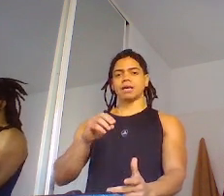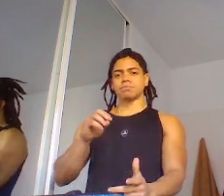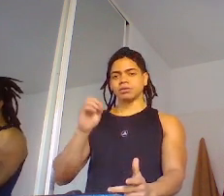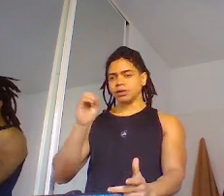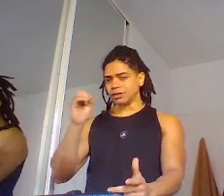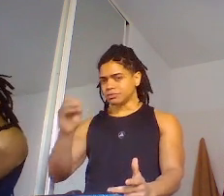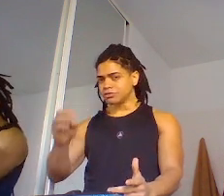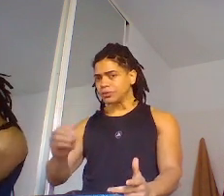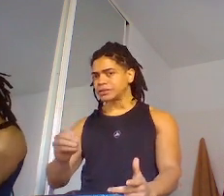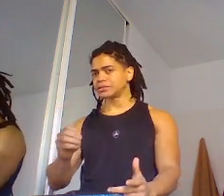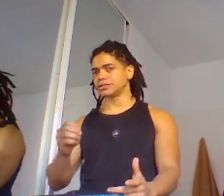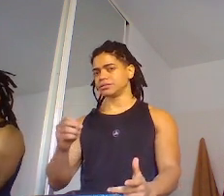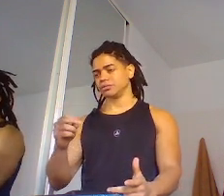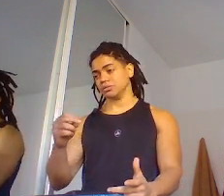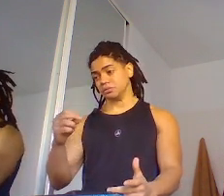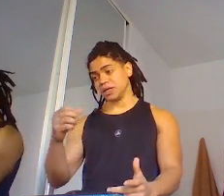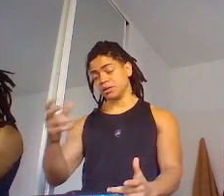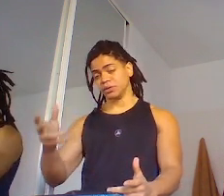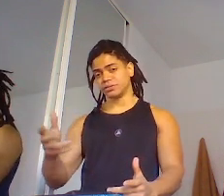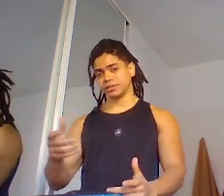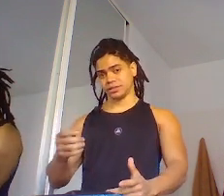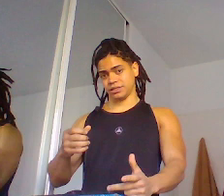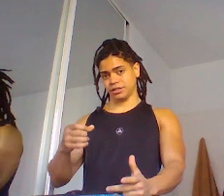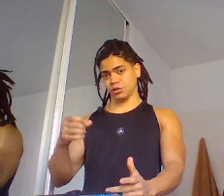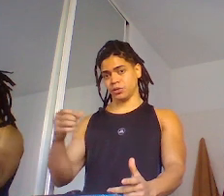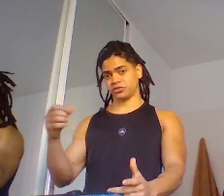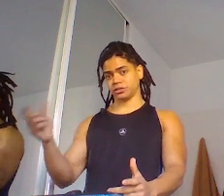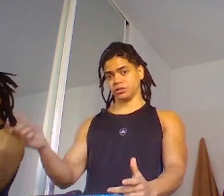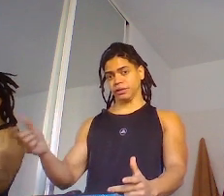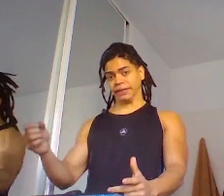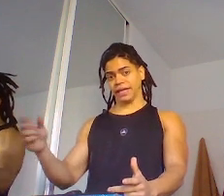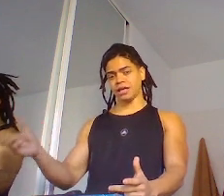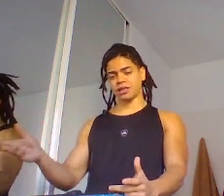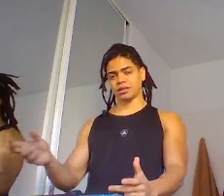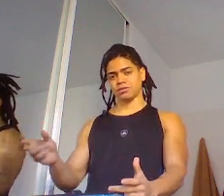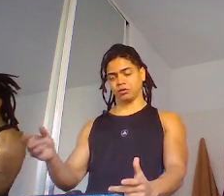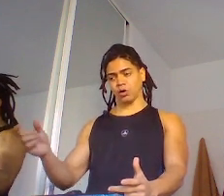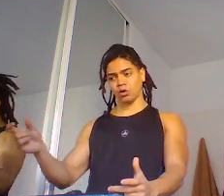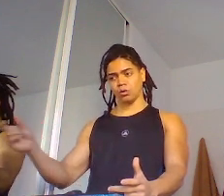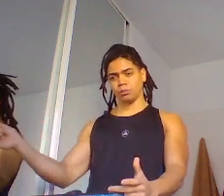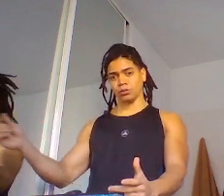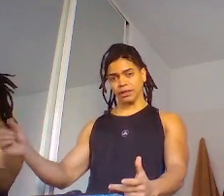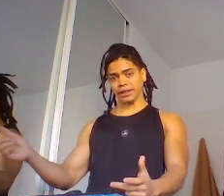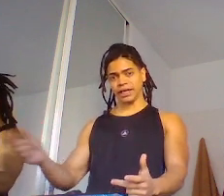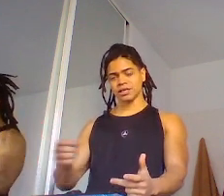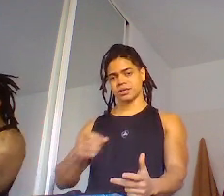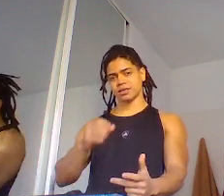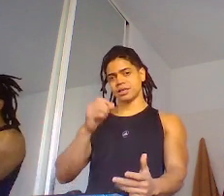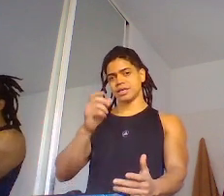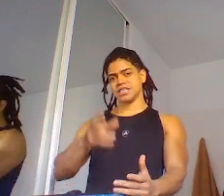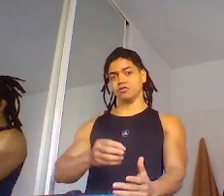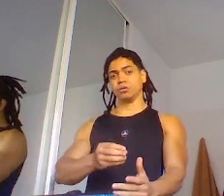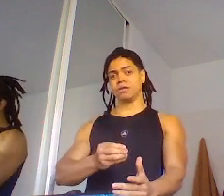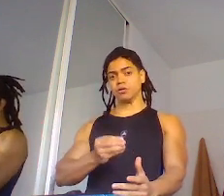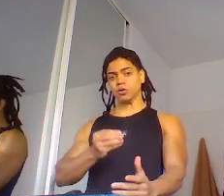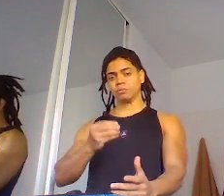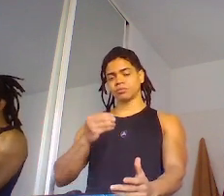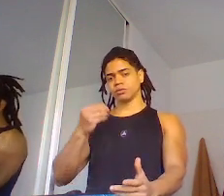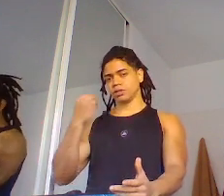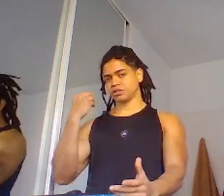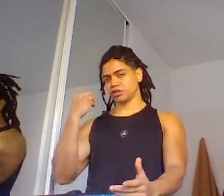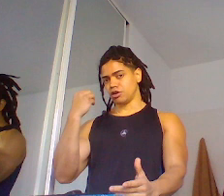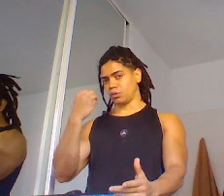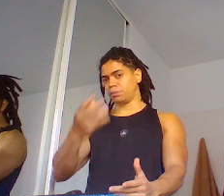commercial paper, unrisked or very risky commercial debt or corporate debt, and